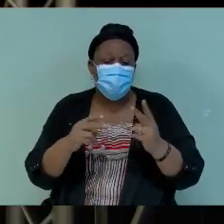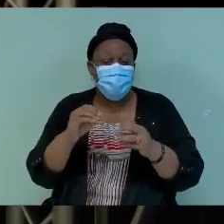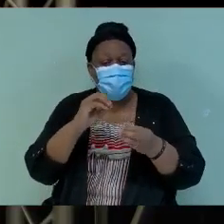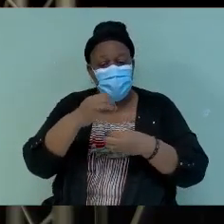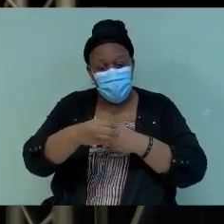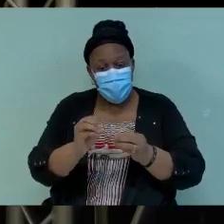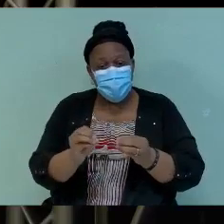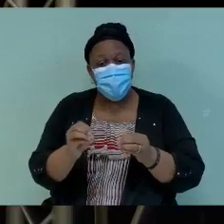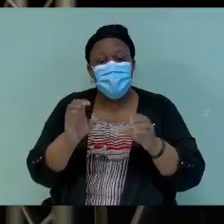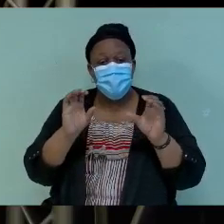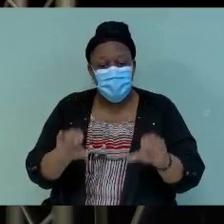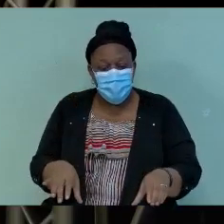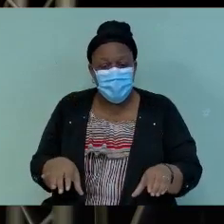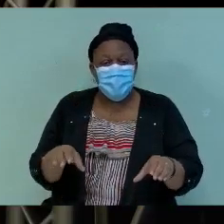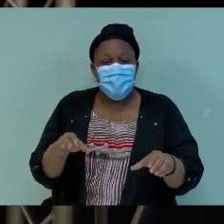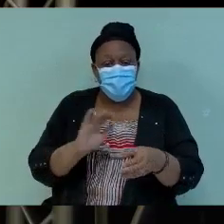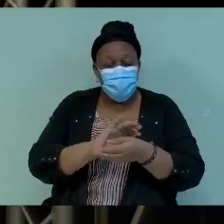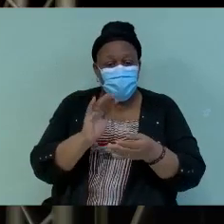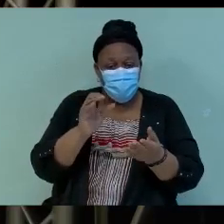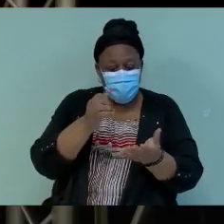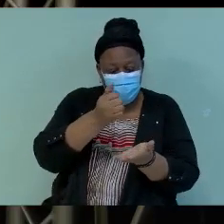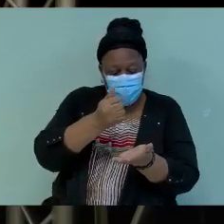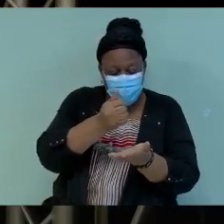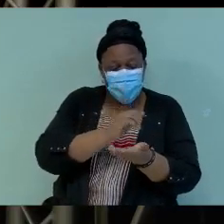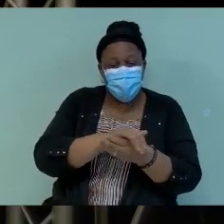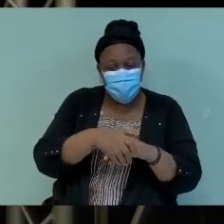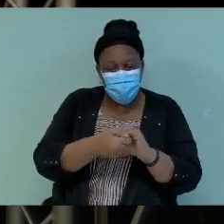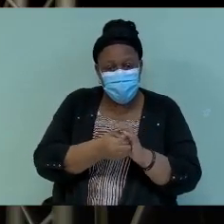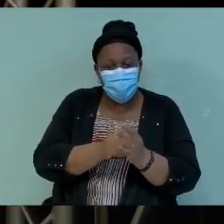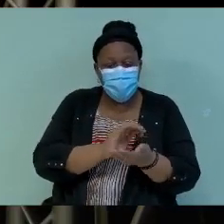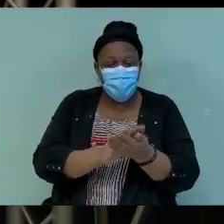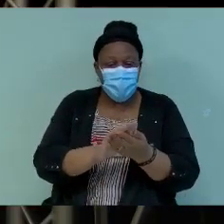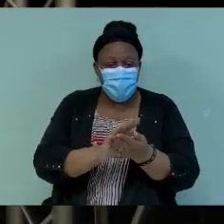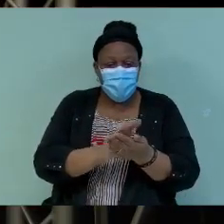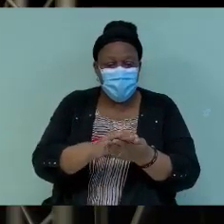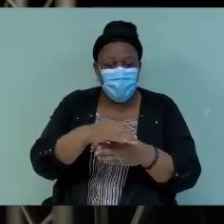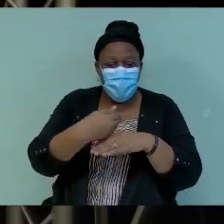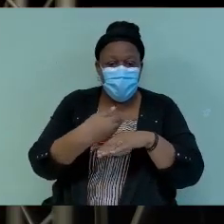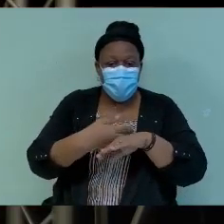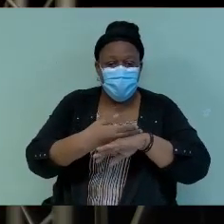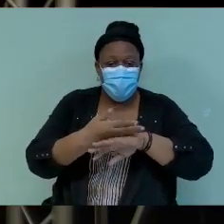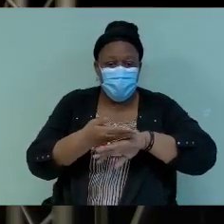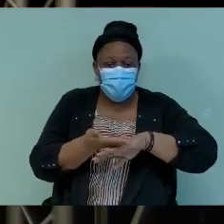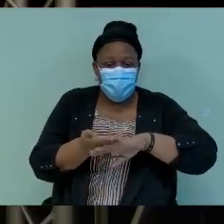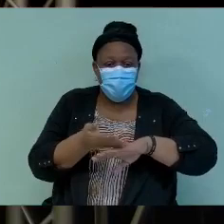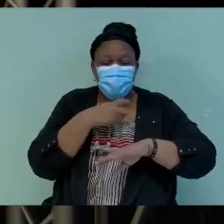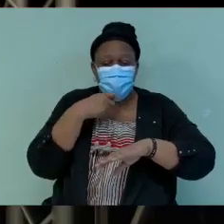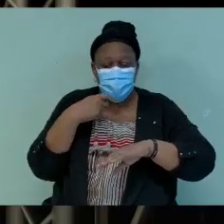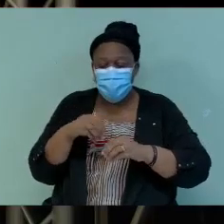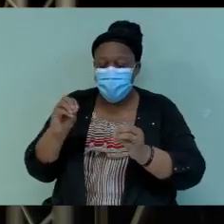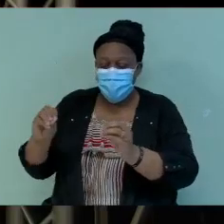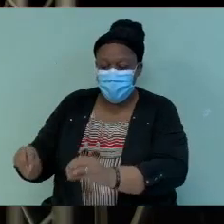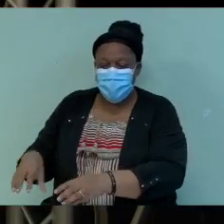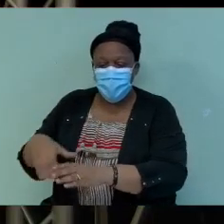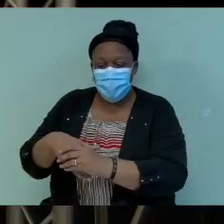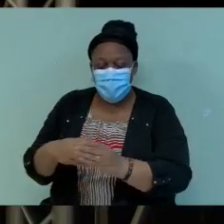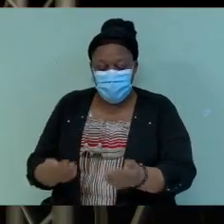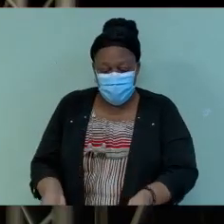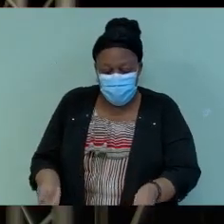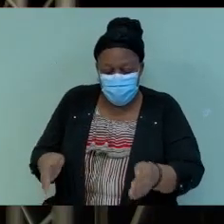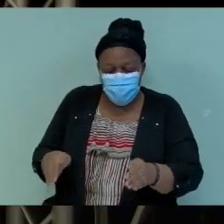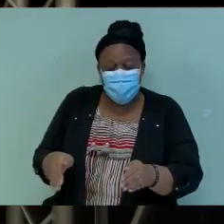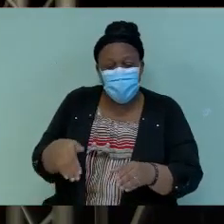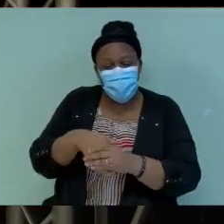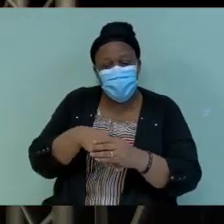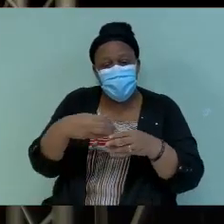sanitize their hands and, if necessary, use a paper towel, wipe their hands, and place it properly in the bin that was